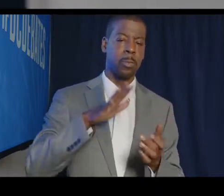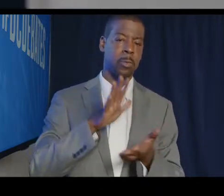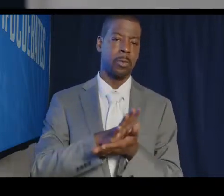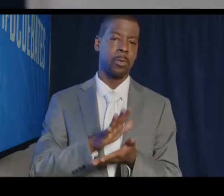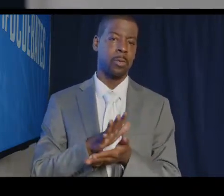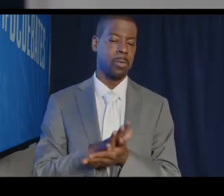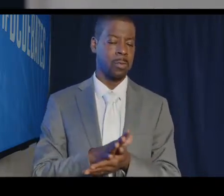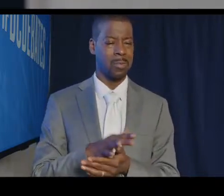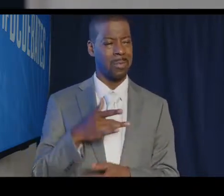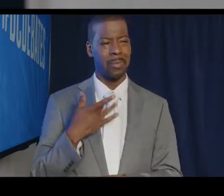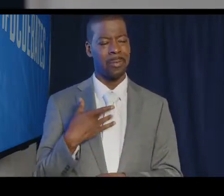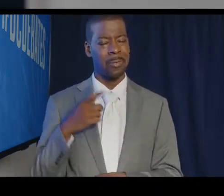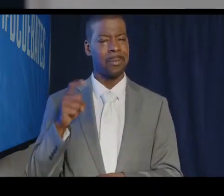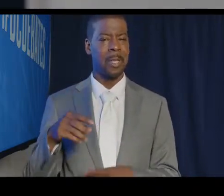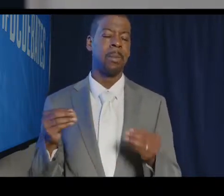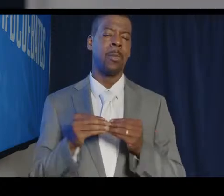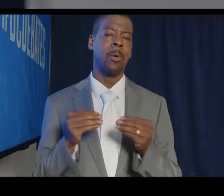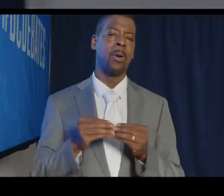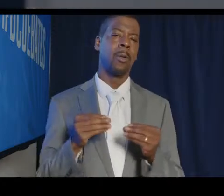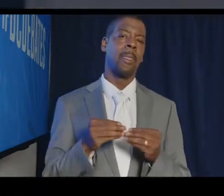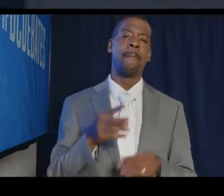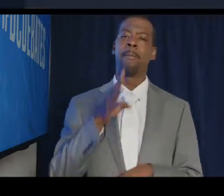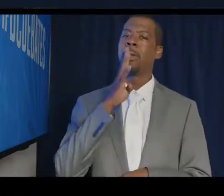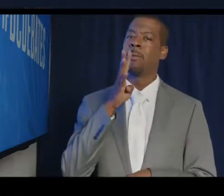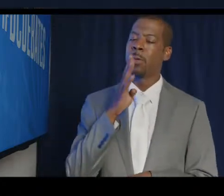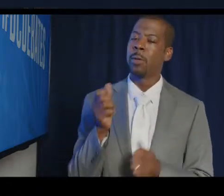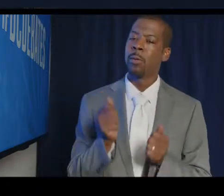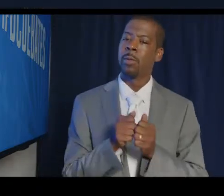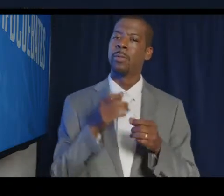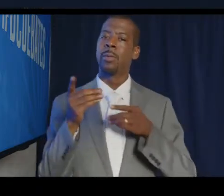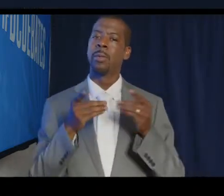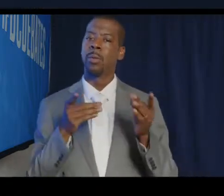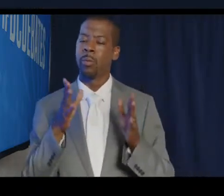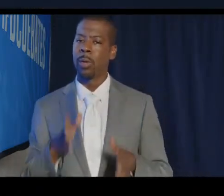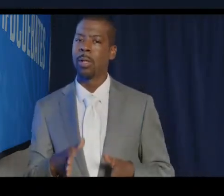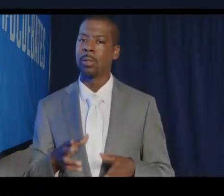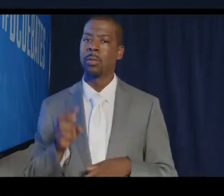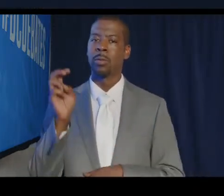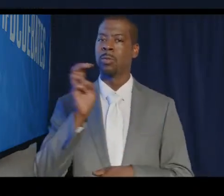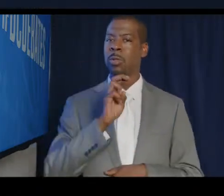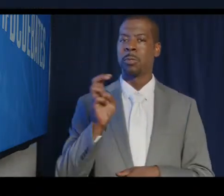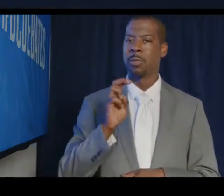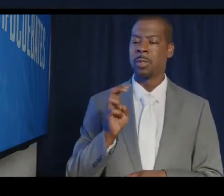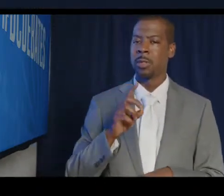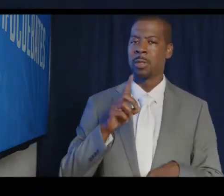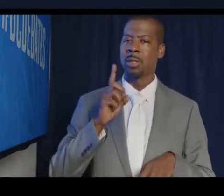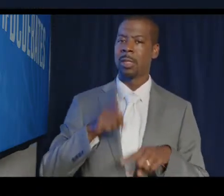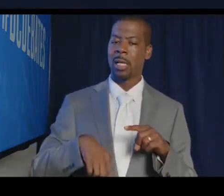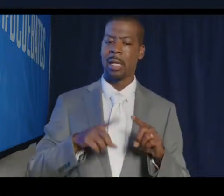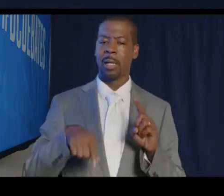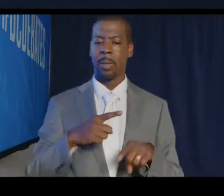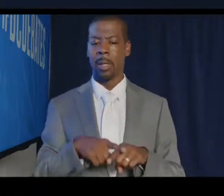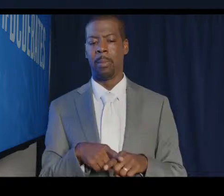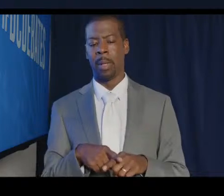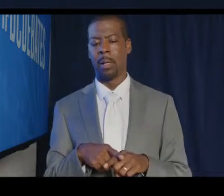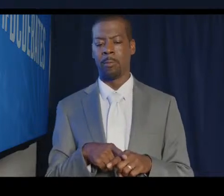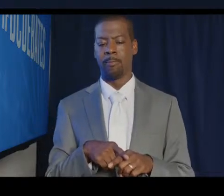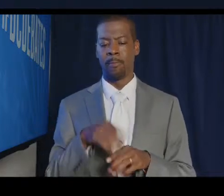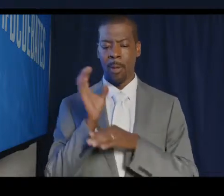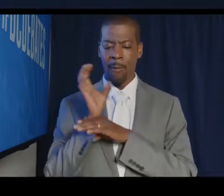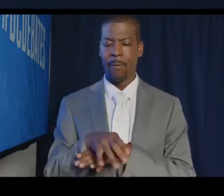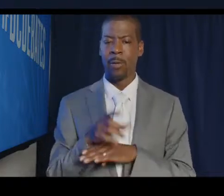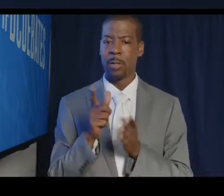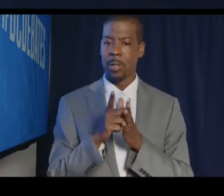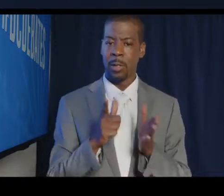And I've had this conversation with the director of the Department of Transportation. It can't just be about enforcement, but we also need to do the infrastructure changes.